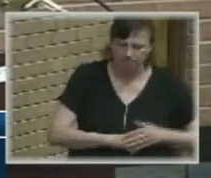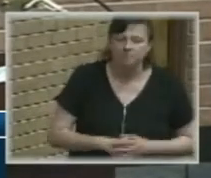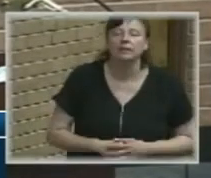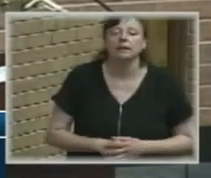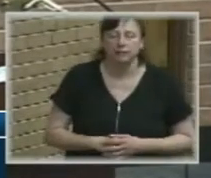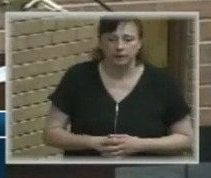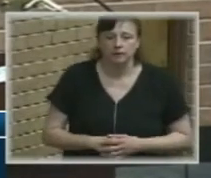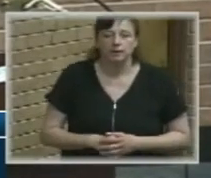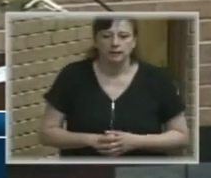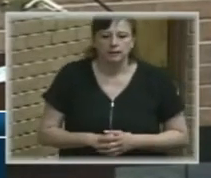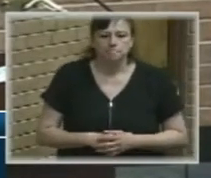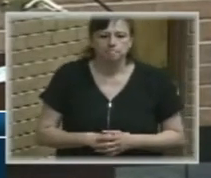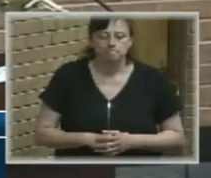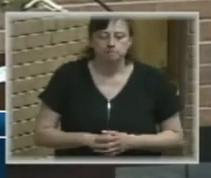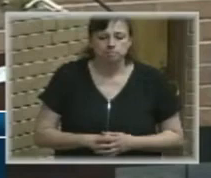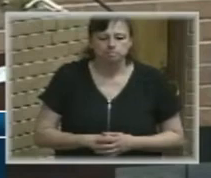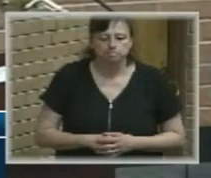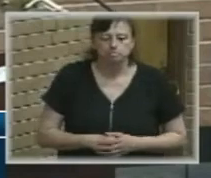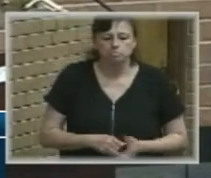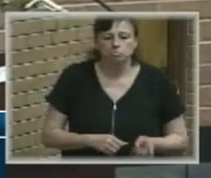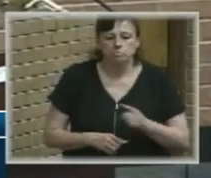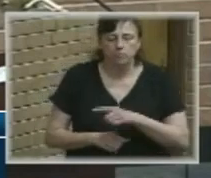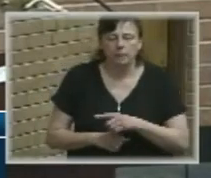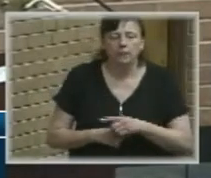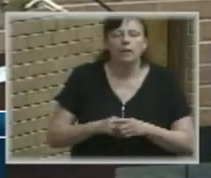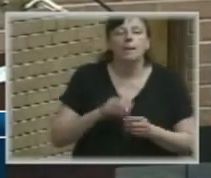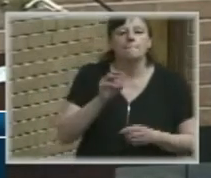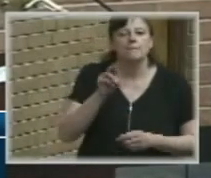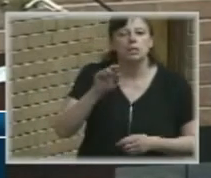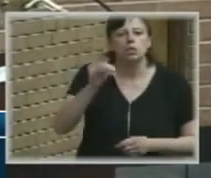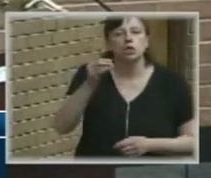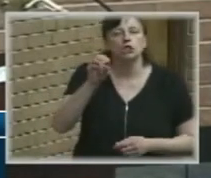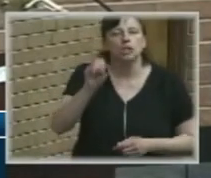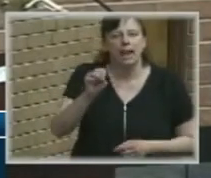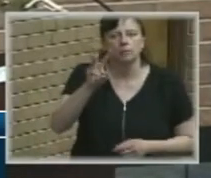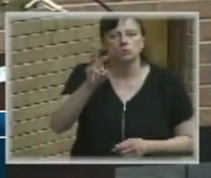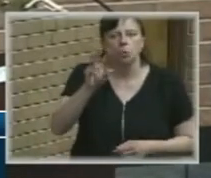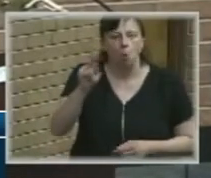the Rhinecliff Monroe Corporation is a Wolk, Mr. James Wolk, but